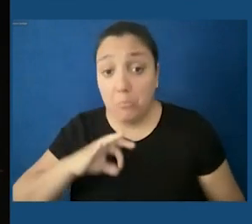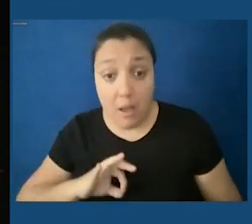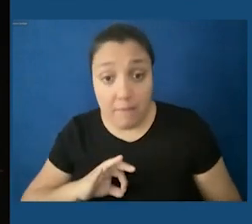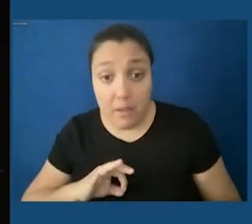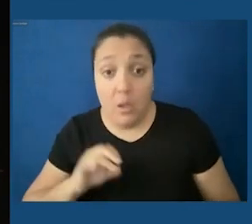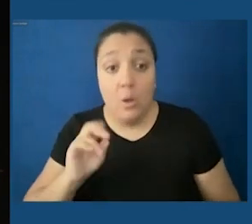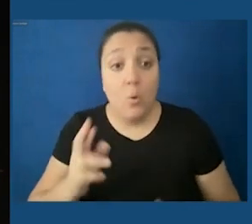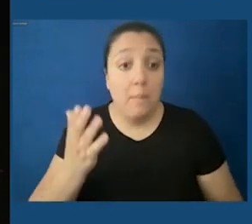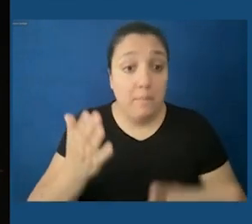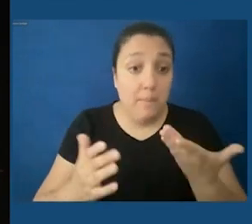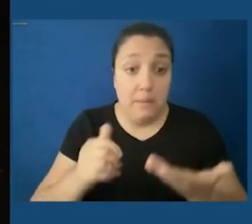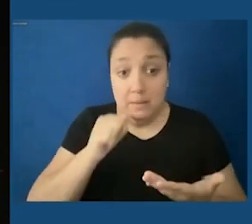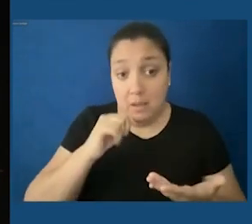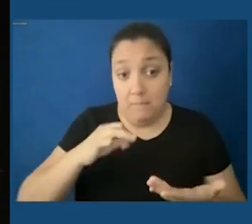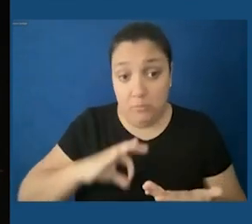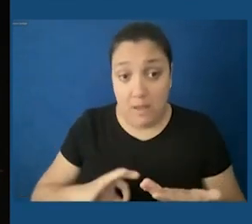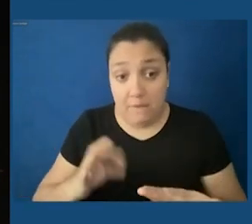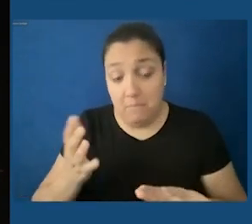that has work around